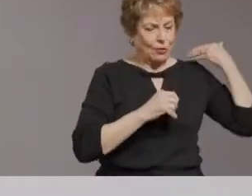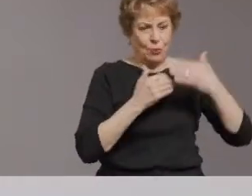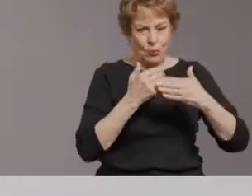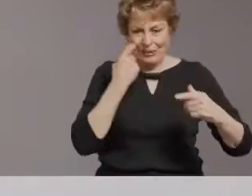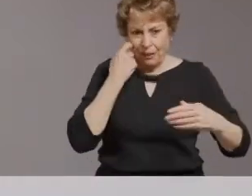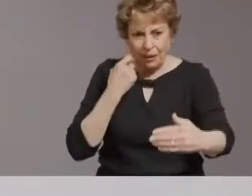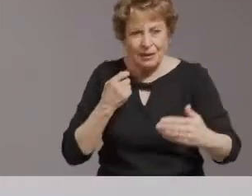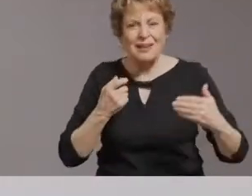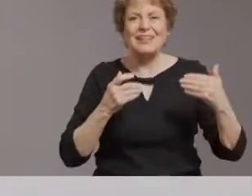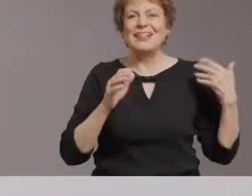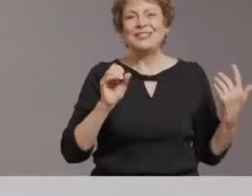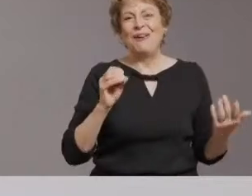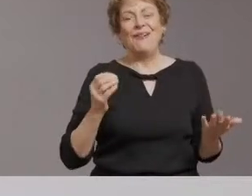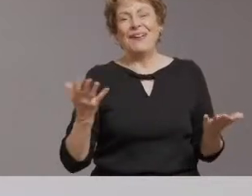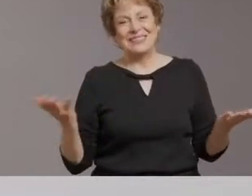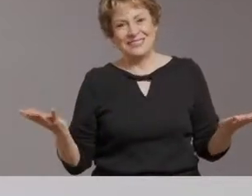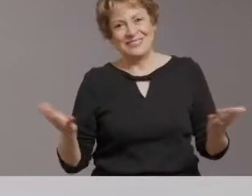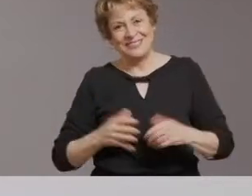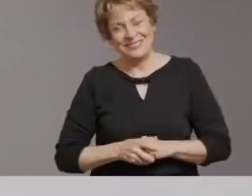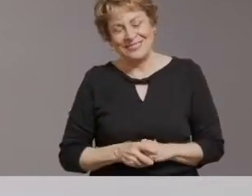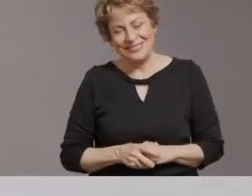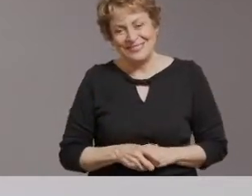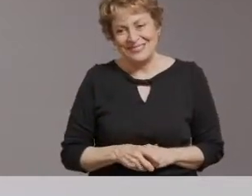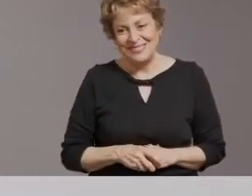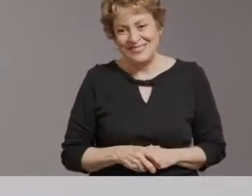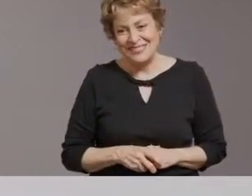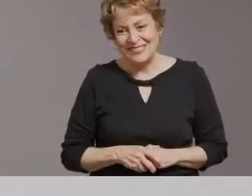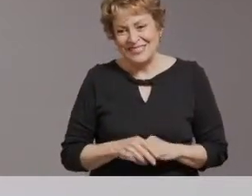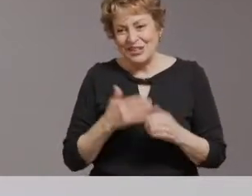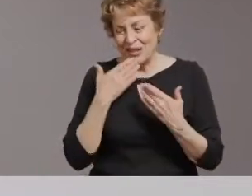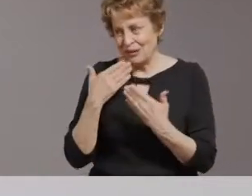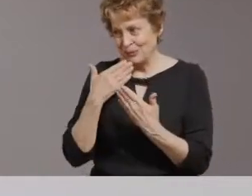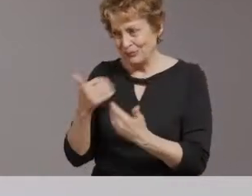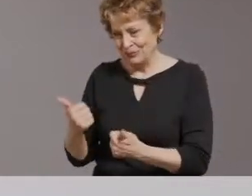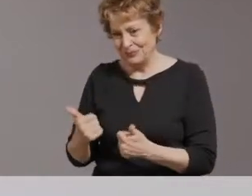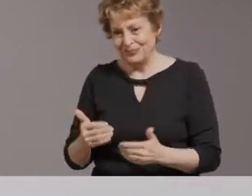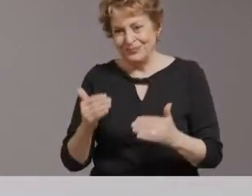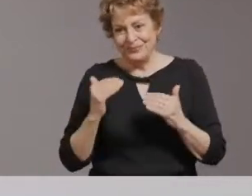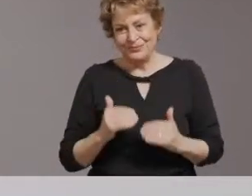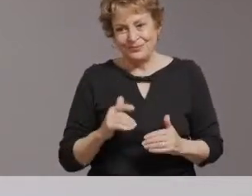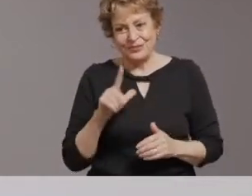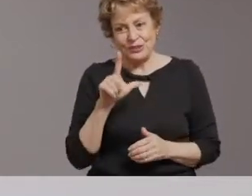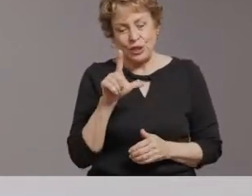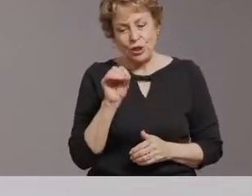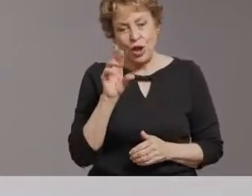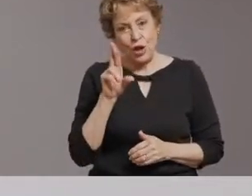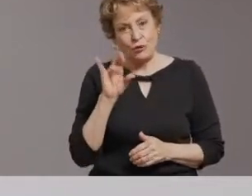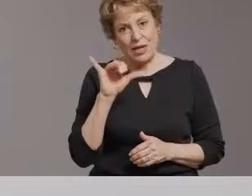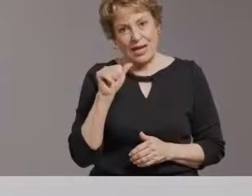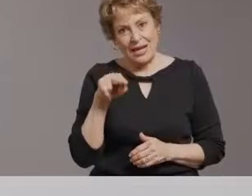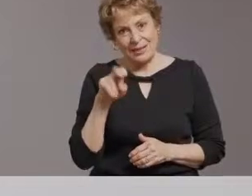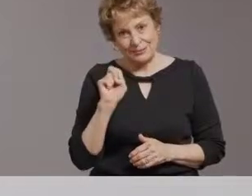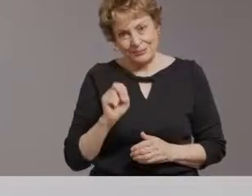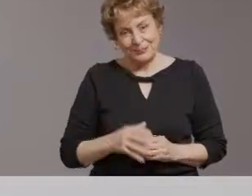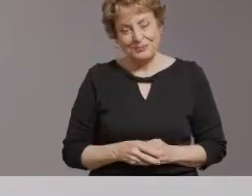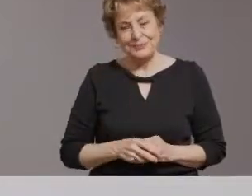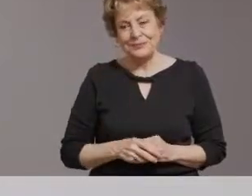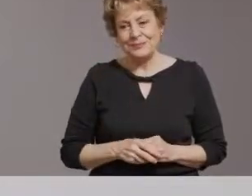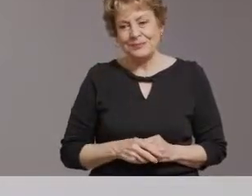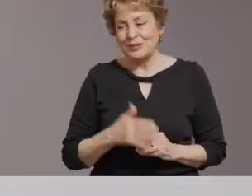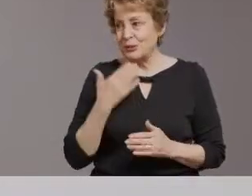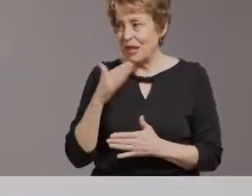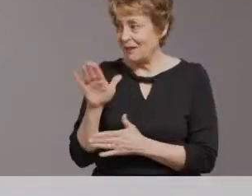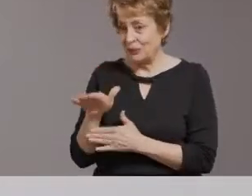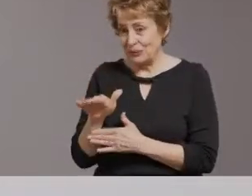Thank you once again. You're welcome. Okay, next is Lorraine. Hi, Lorraine. Good afternoon, Dr. Christ. Happy